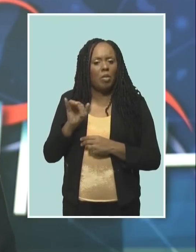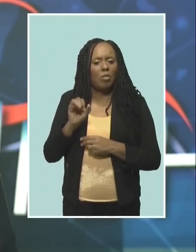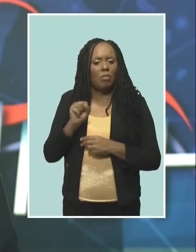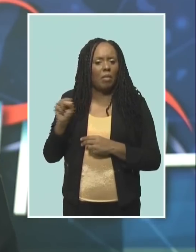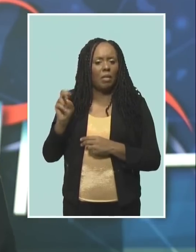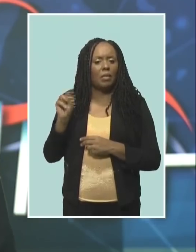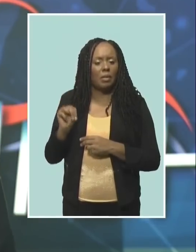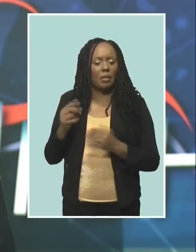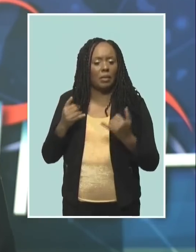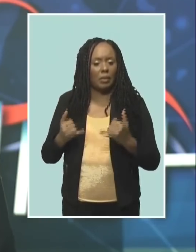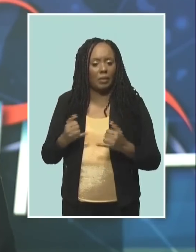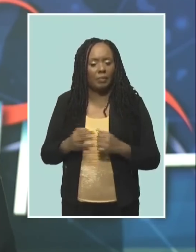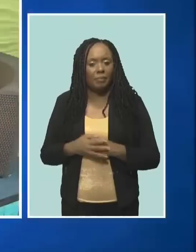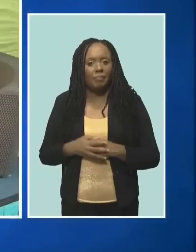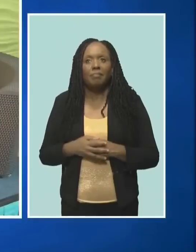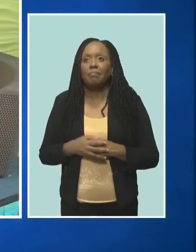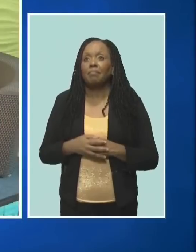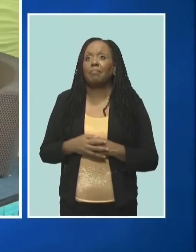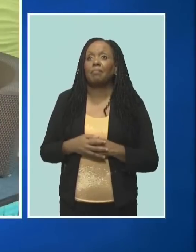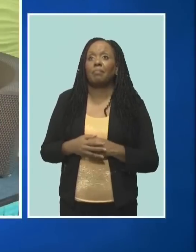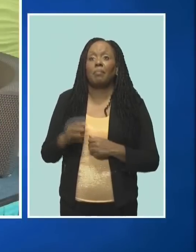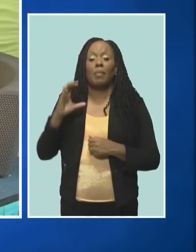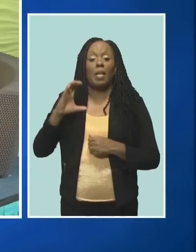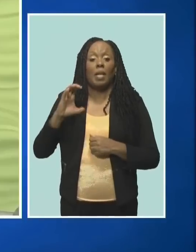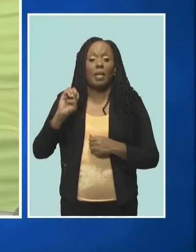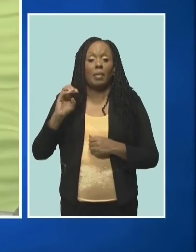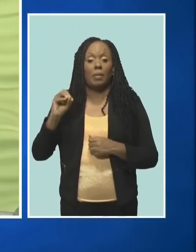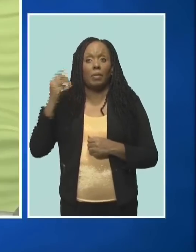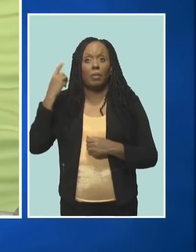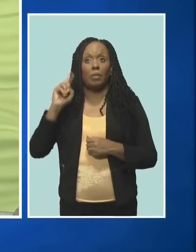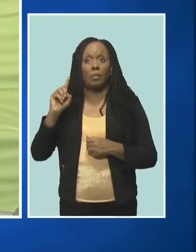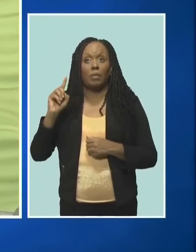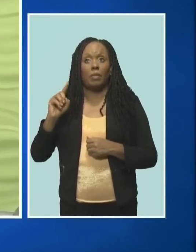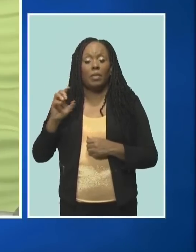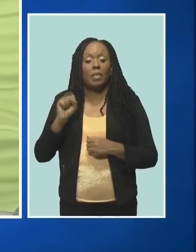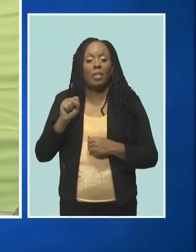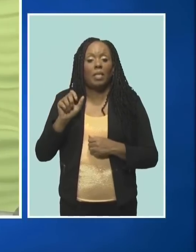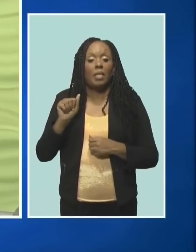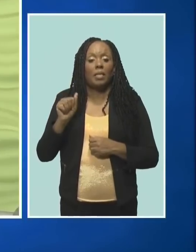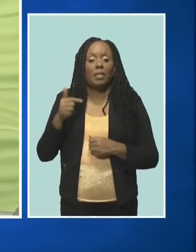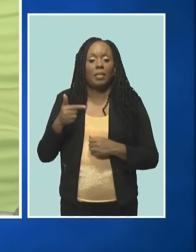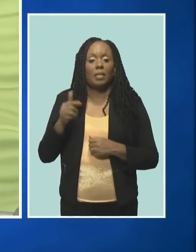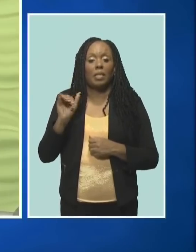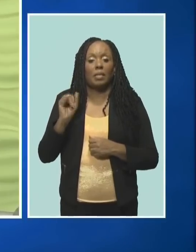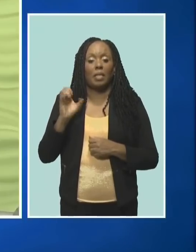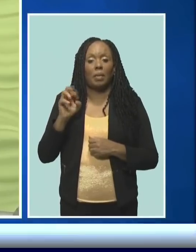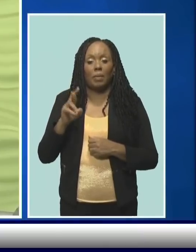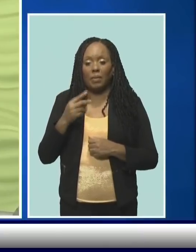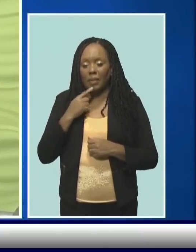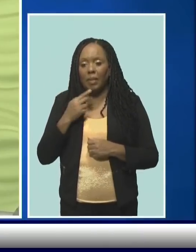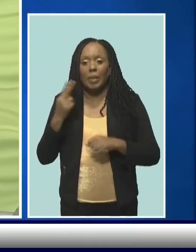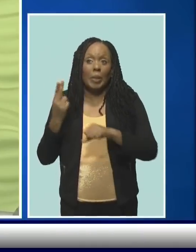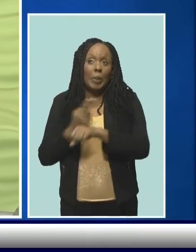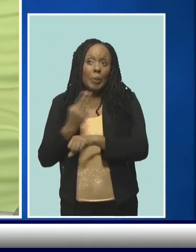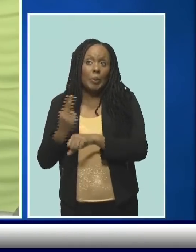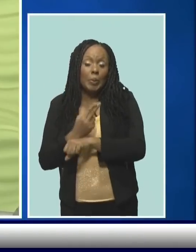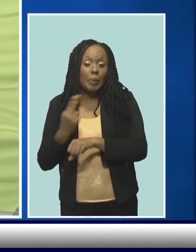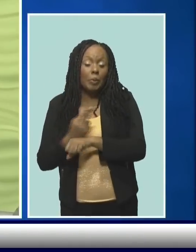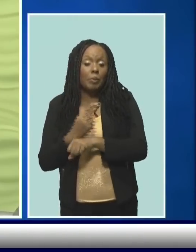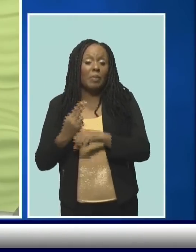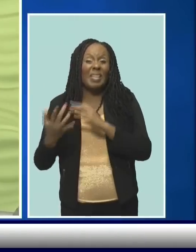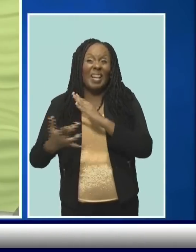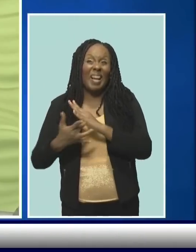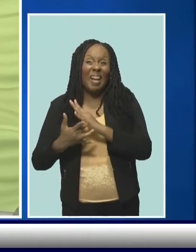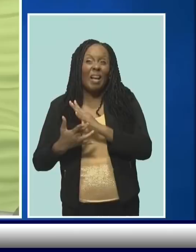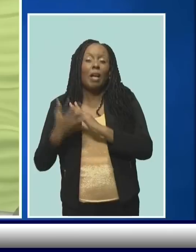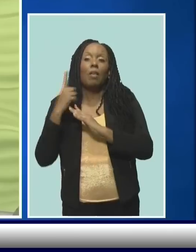there. Chief Executive Officer at Sagicor Bank, George Thomas, told the meeting, using and leveraging technology to bring ease and